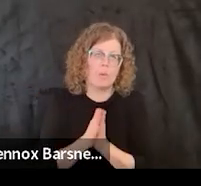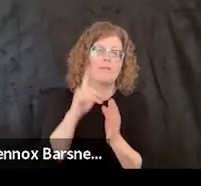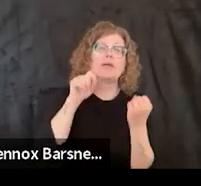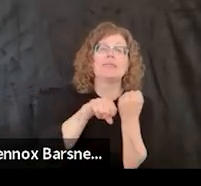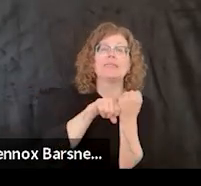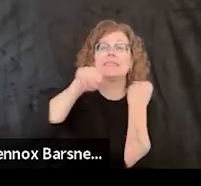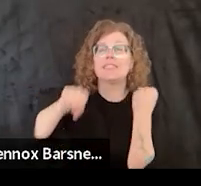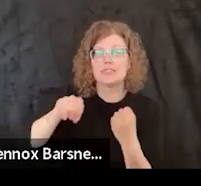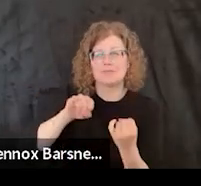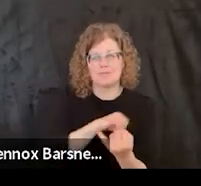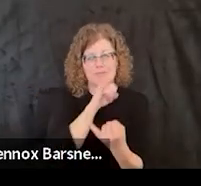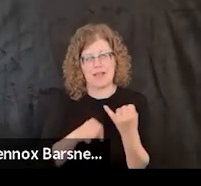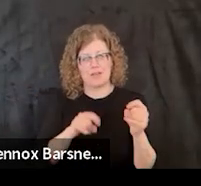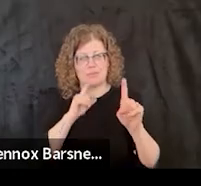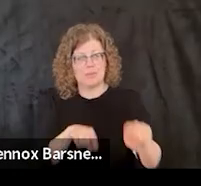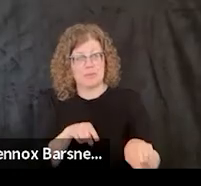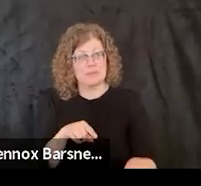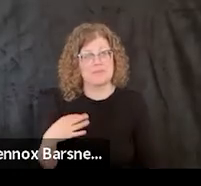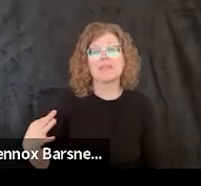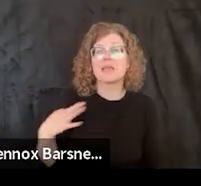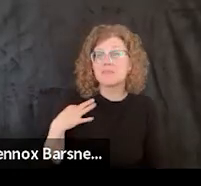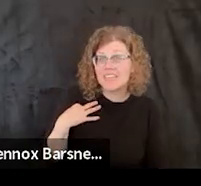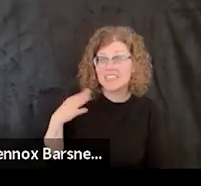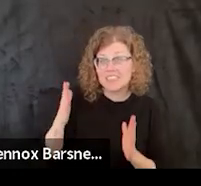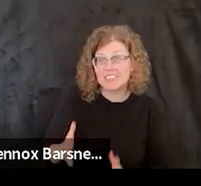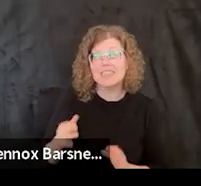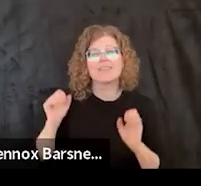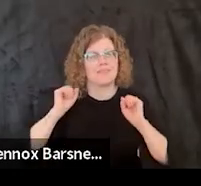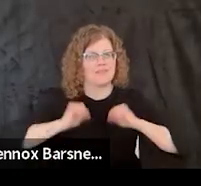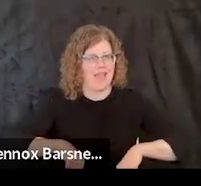Applicants may submit only 1 application per program deadline.